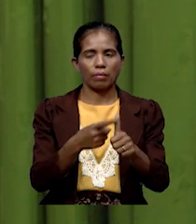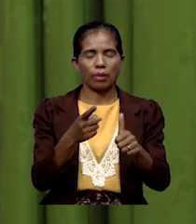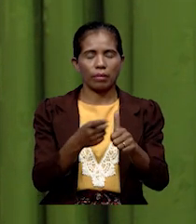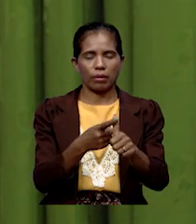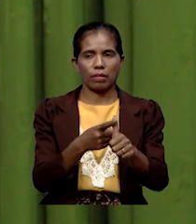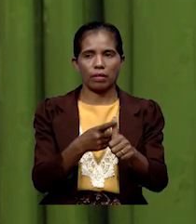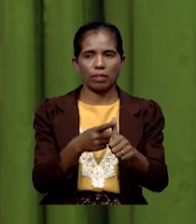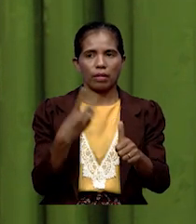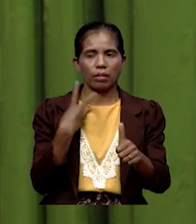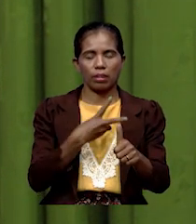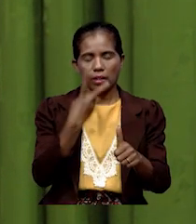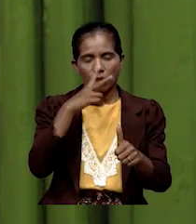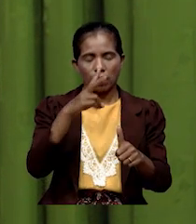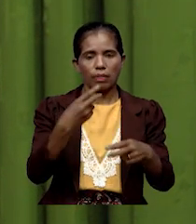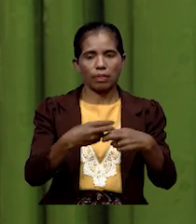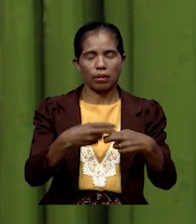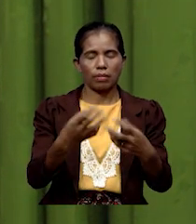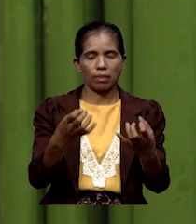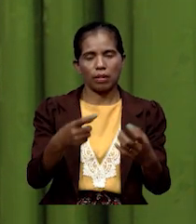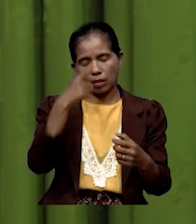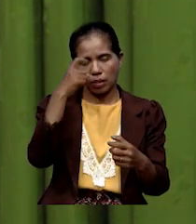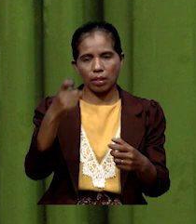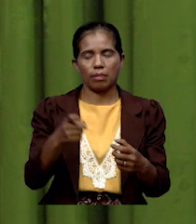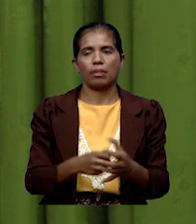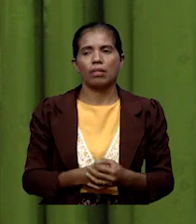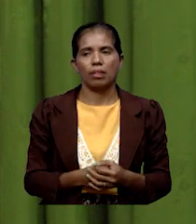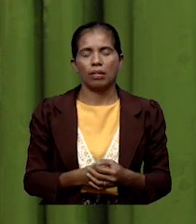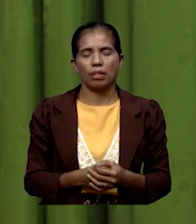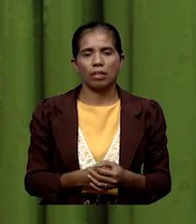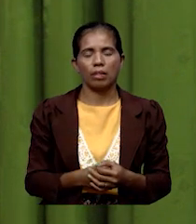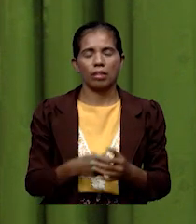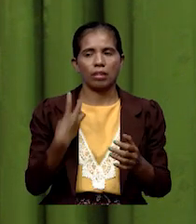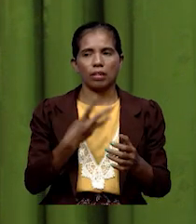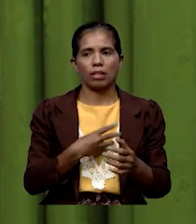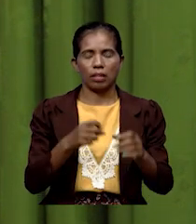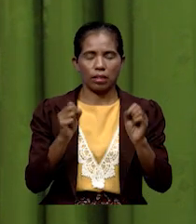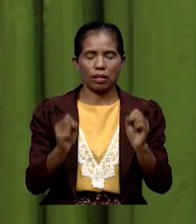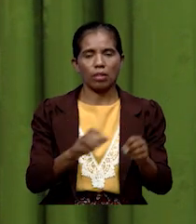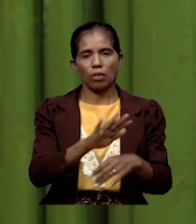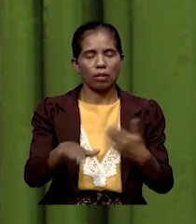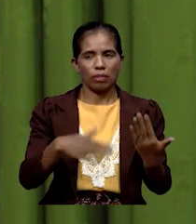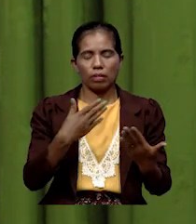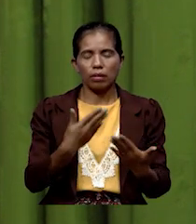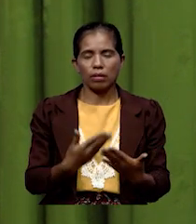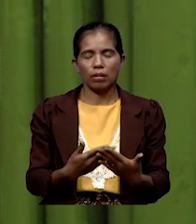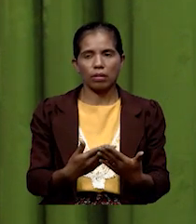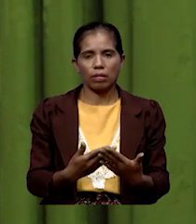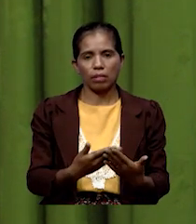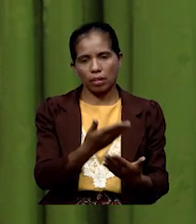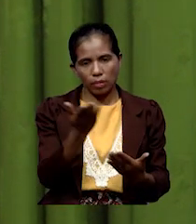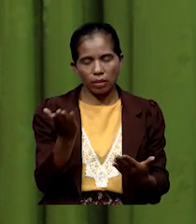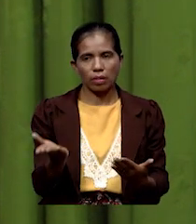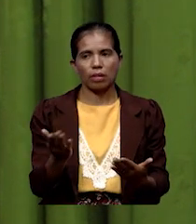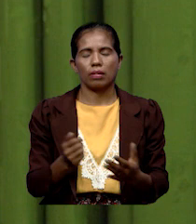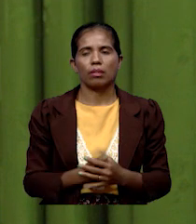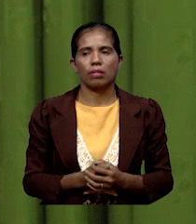burning the fossil fuel. This causes air pollution. Excellencies, ladies and gentlemen, this